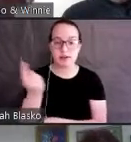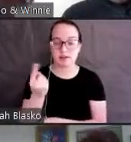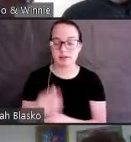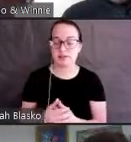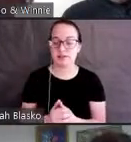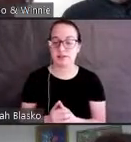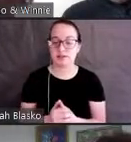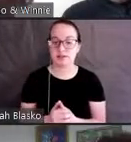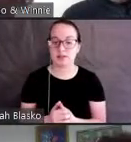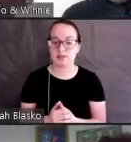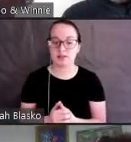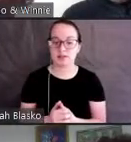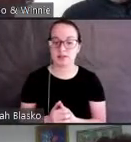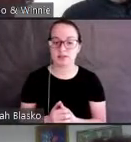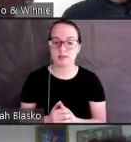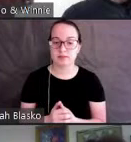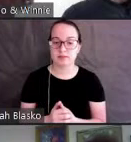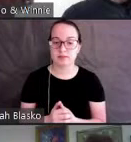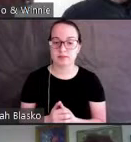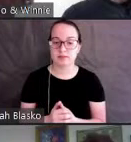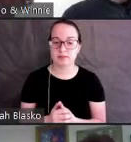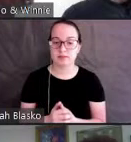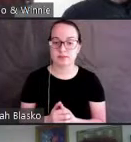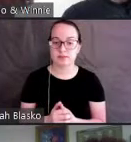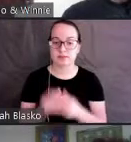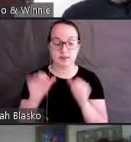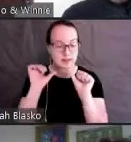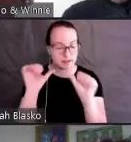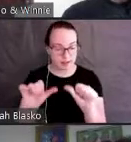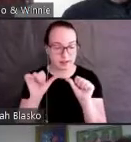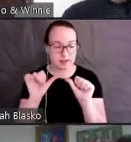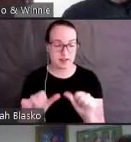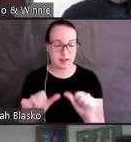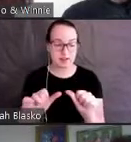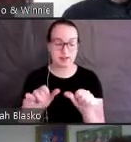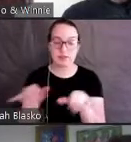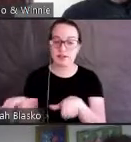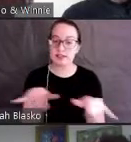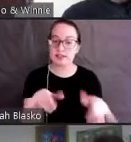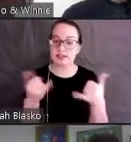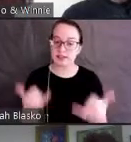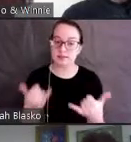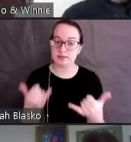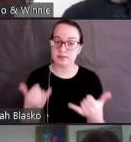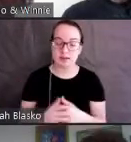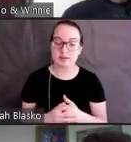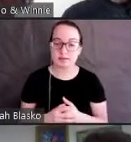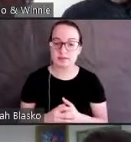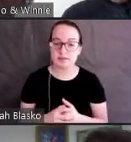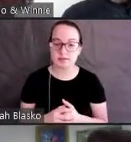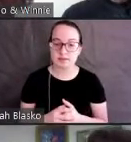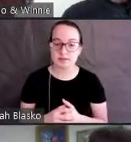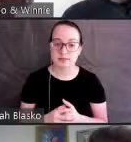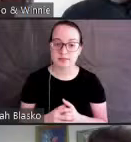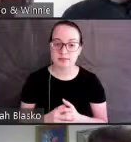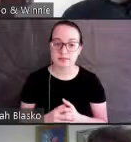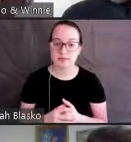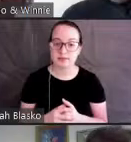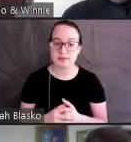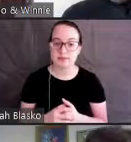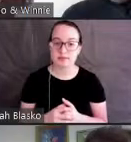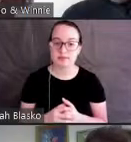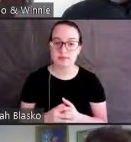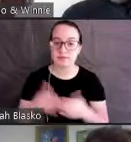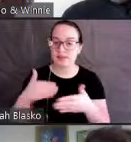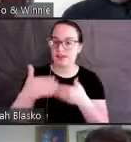God wanted to be with his people. And that continues on with us. You know, when you read that scripture after walking us through that and